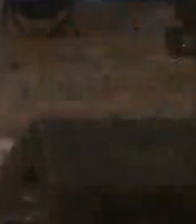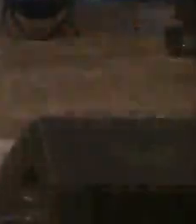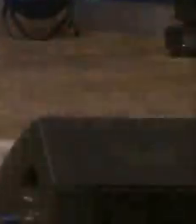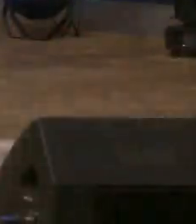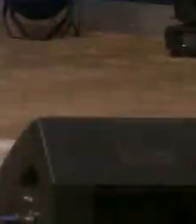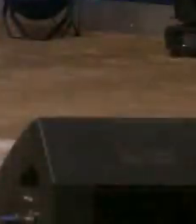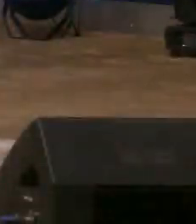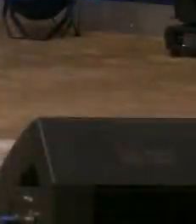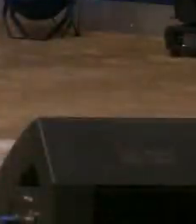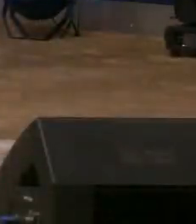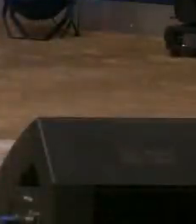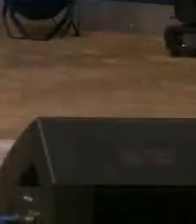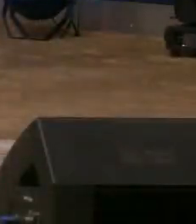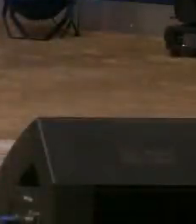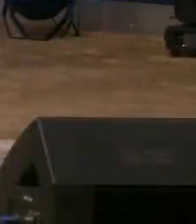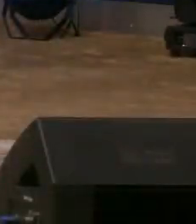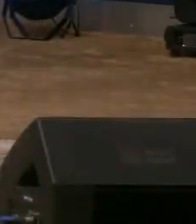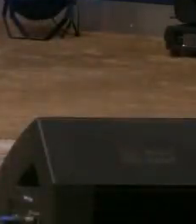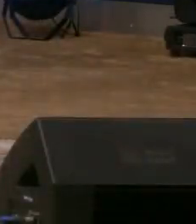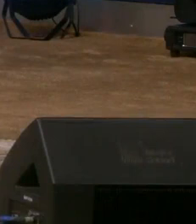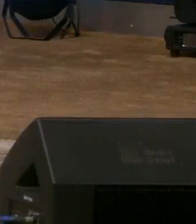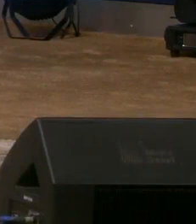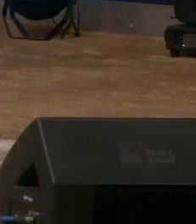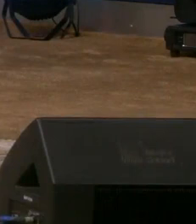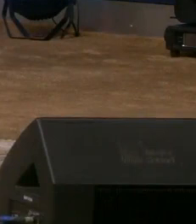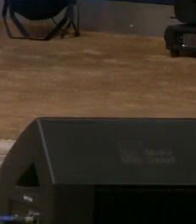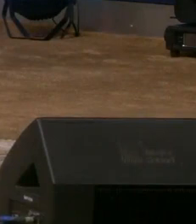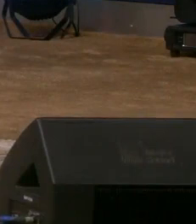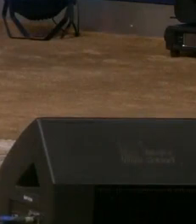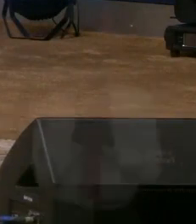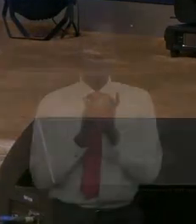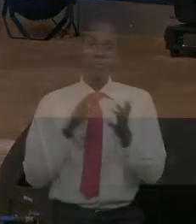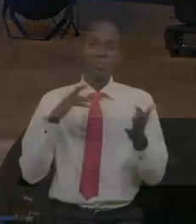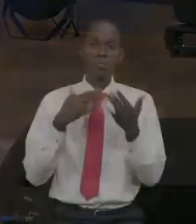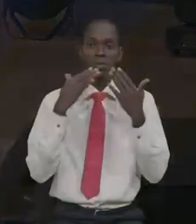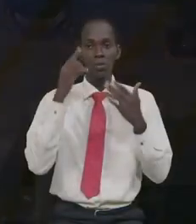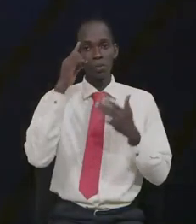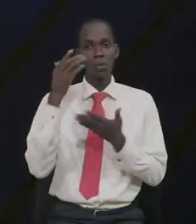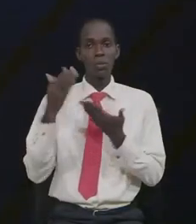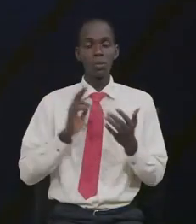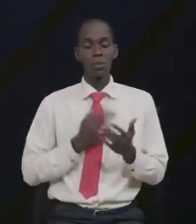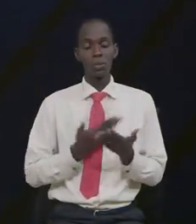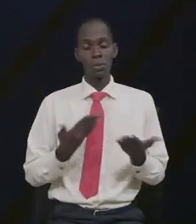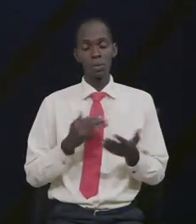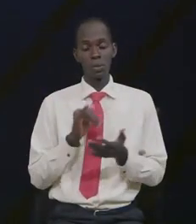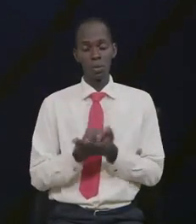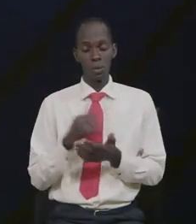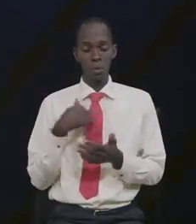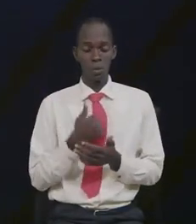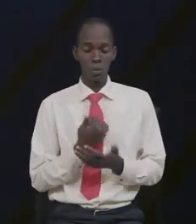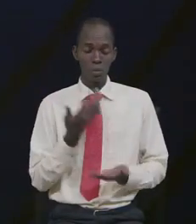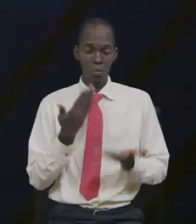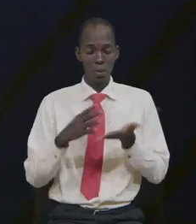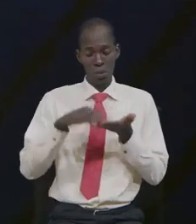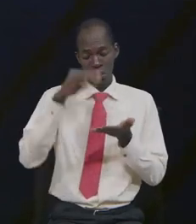Father, we thank you for our Bible study. Thank you for bringing us here so that we can learn the mind